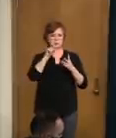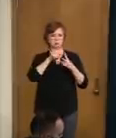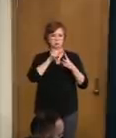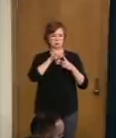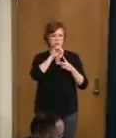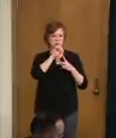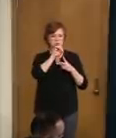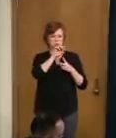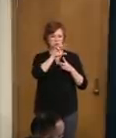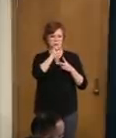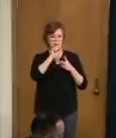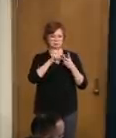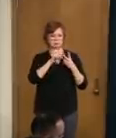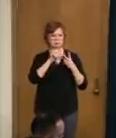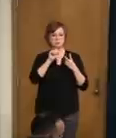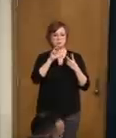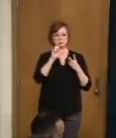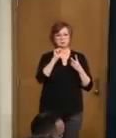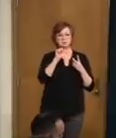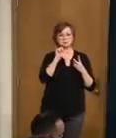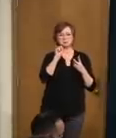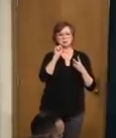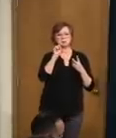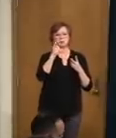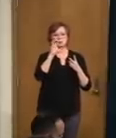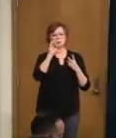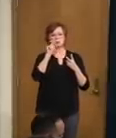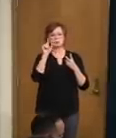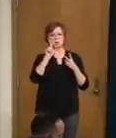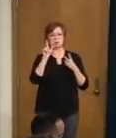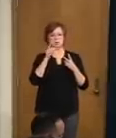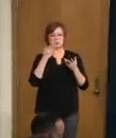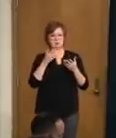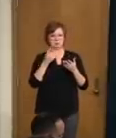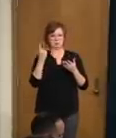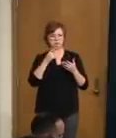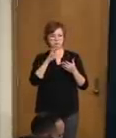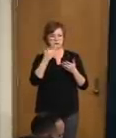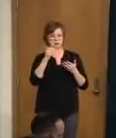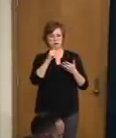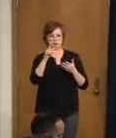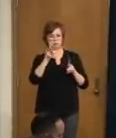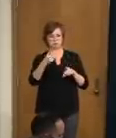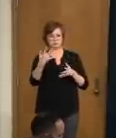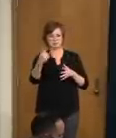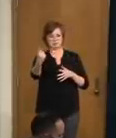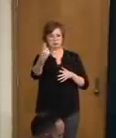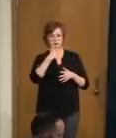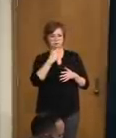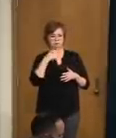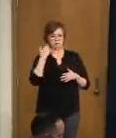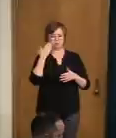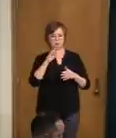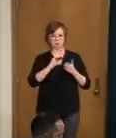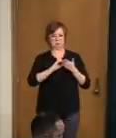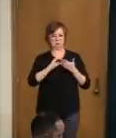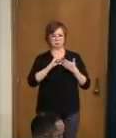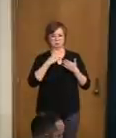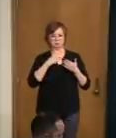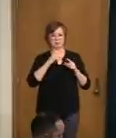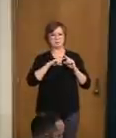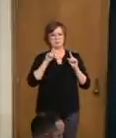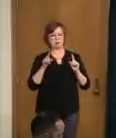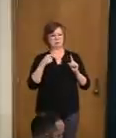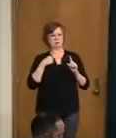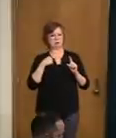Dr. Shahab or Mr. Livingstone. And excuse me if this is already brought up, but from what I'm understanding is that you expect to run